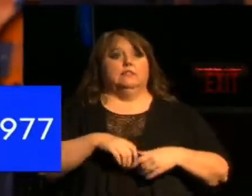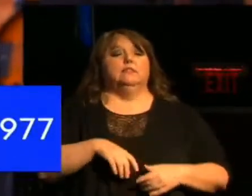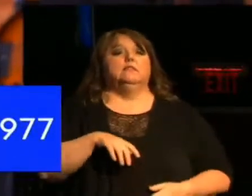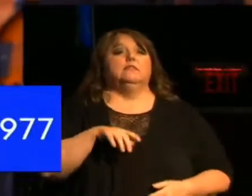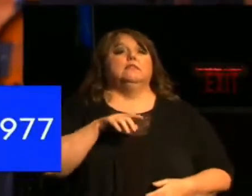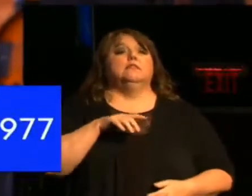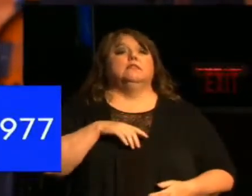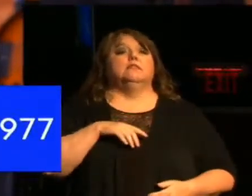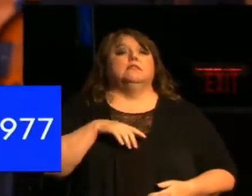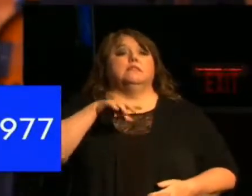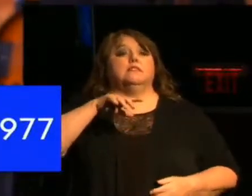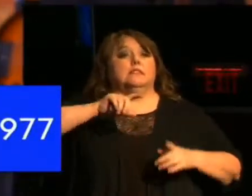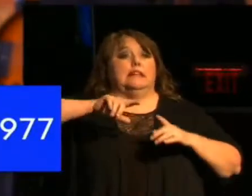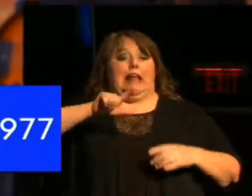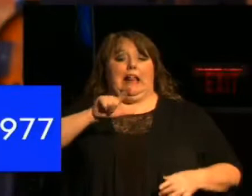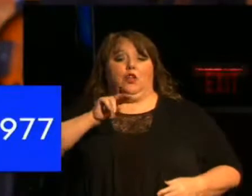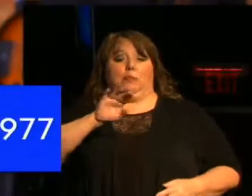and I